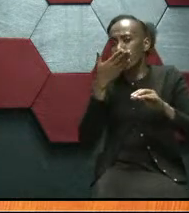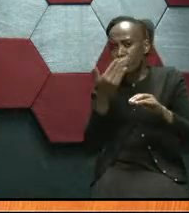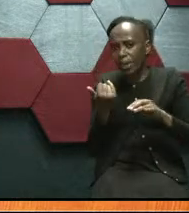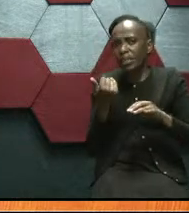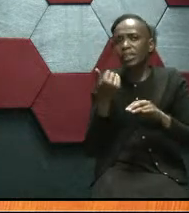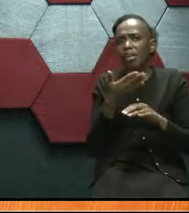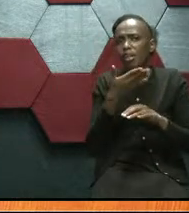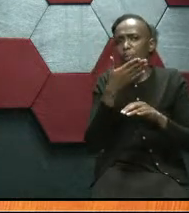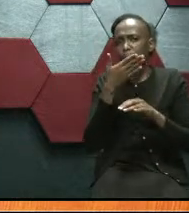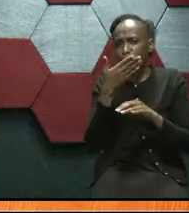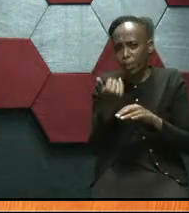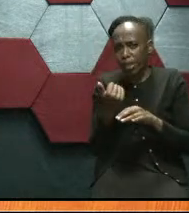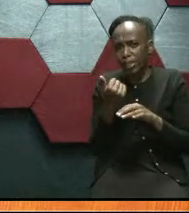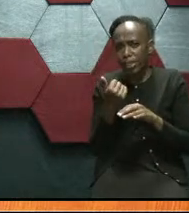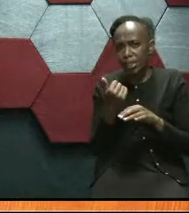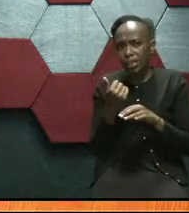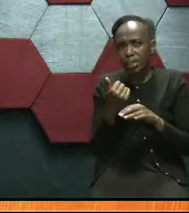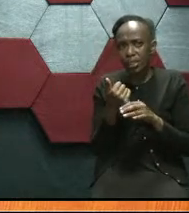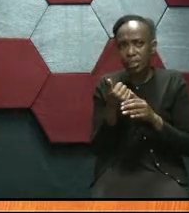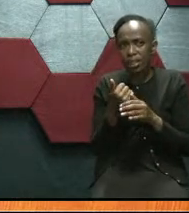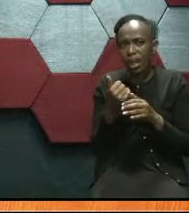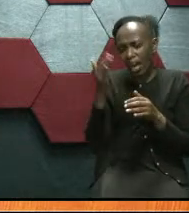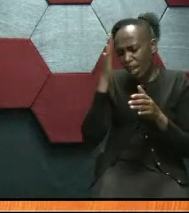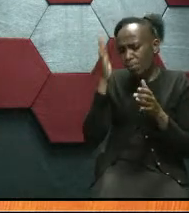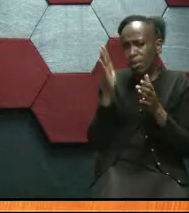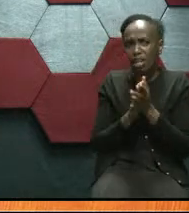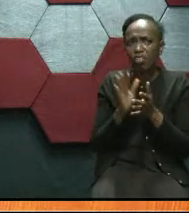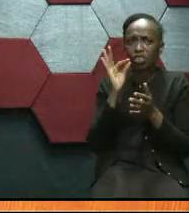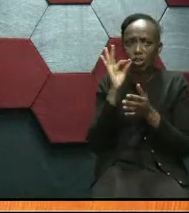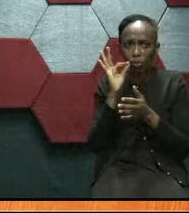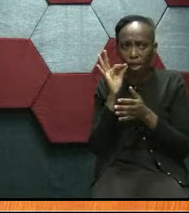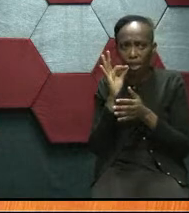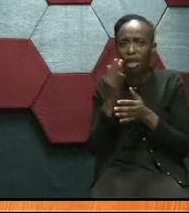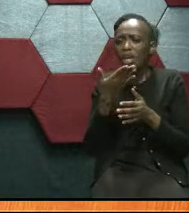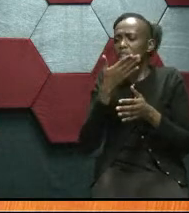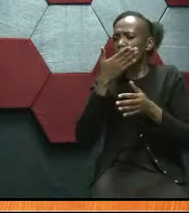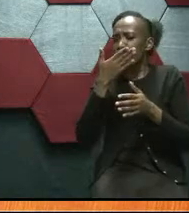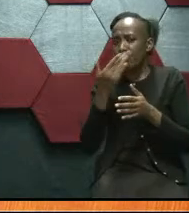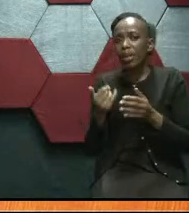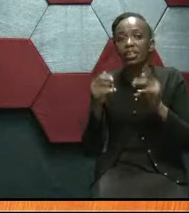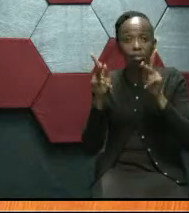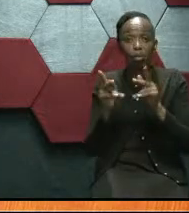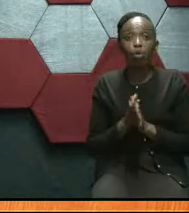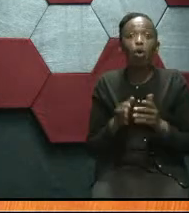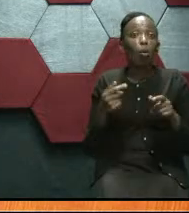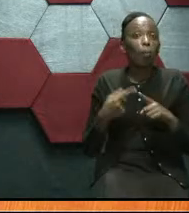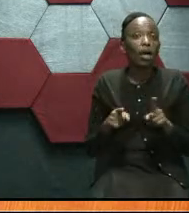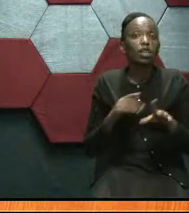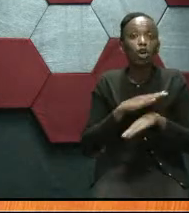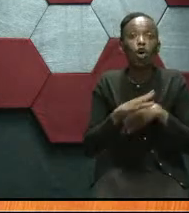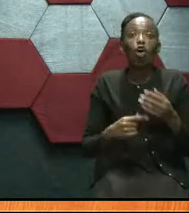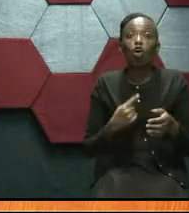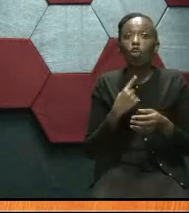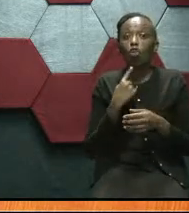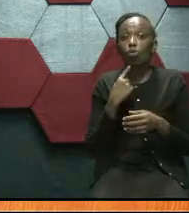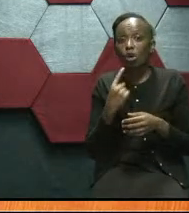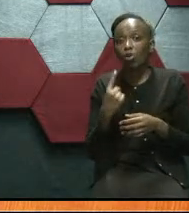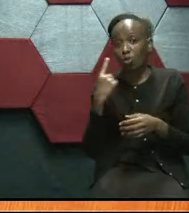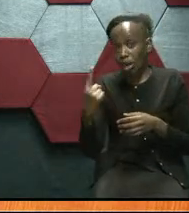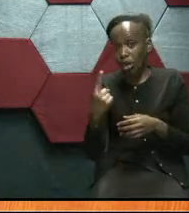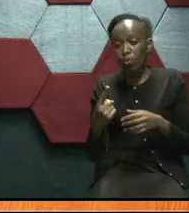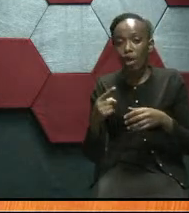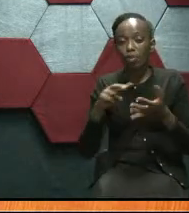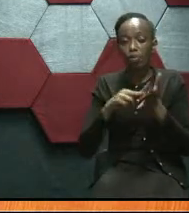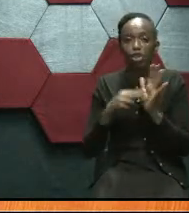de la creme is, I believe, a bit of French, and cream, best of the best. Right? All 111 projects are fantastic,